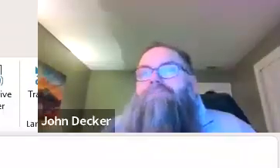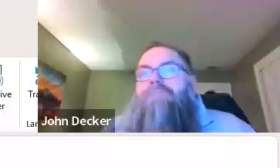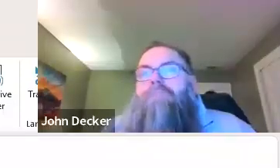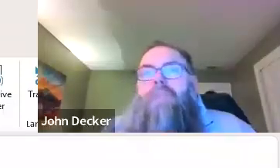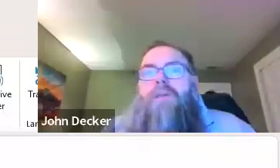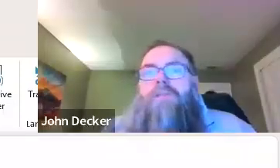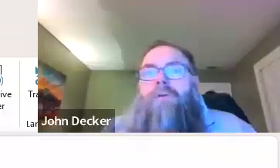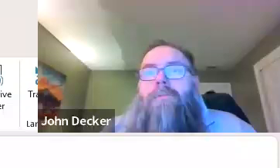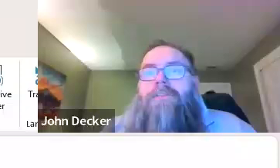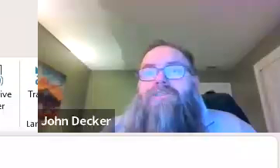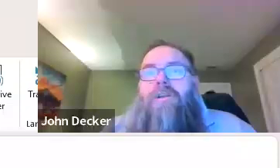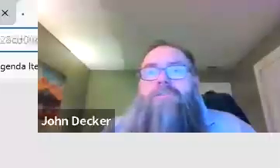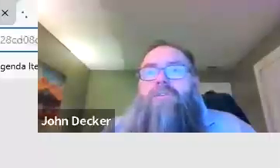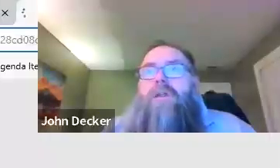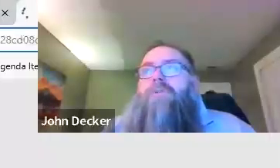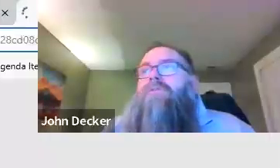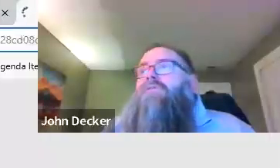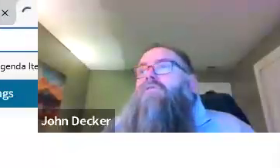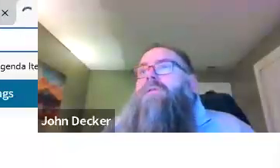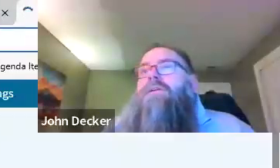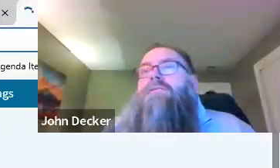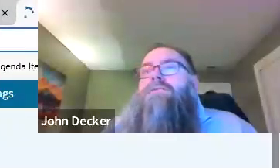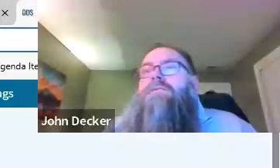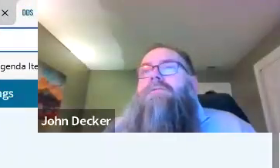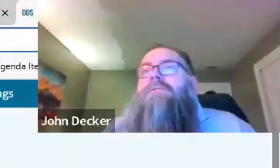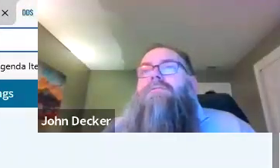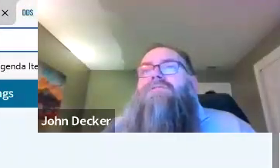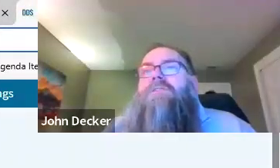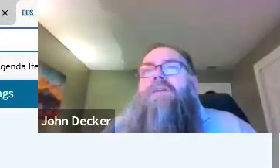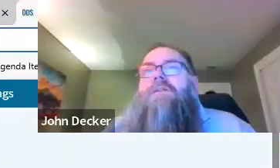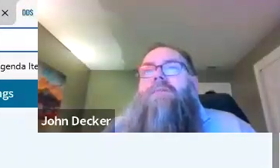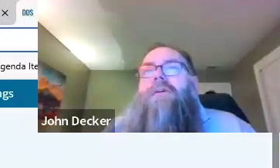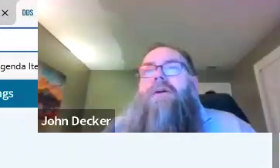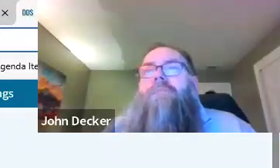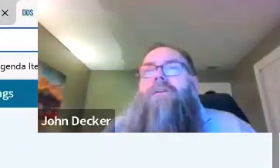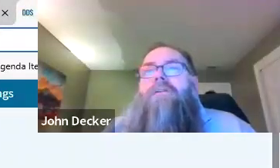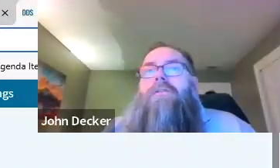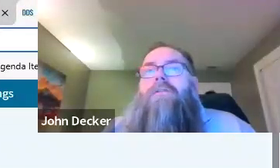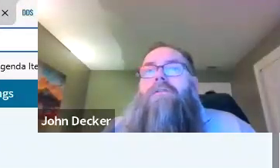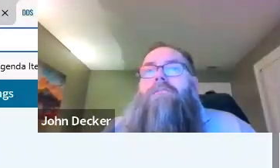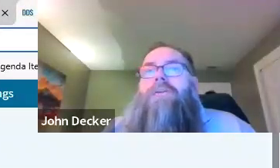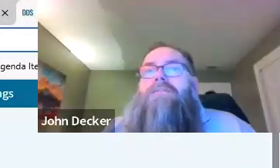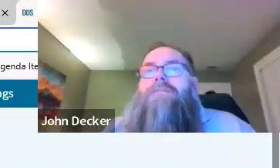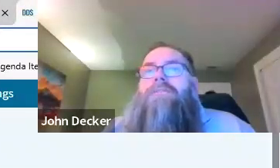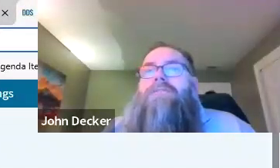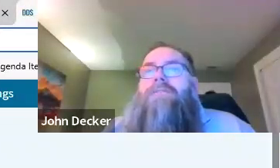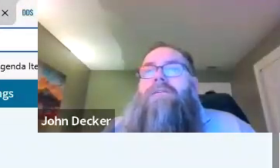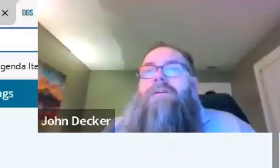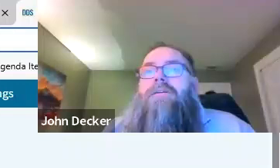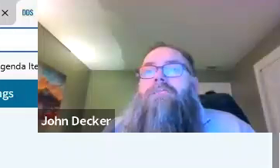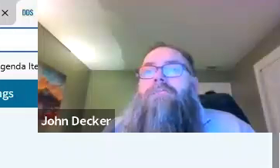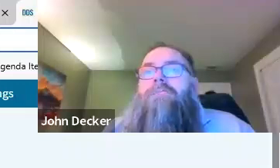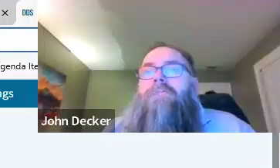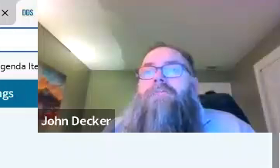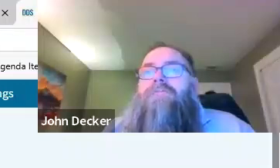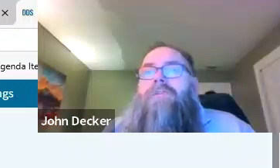the department has shared what the rate review form is which again, I'm gonna copy it, paste it into